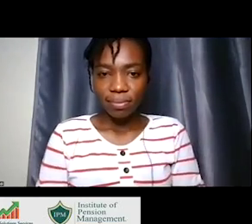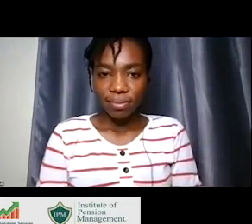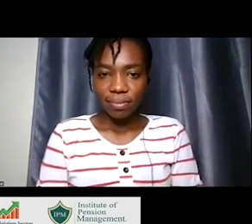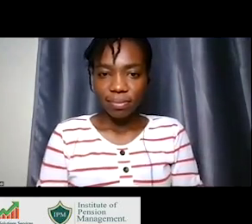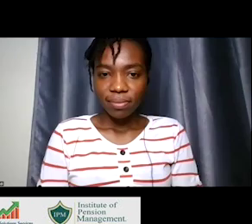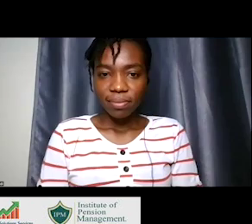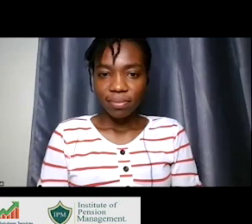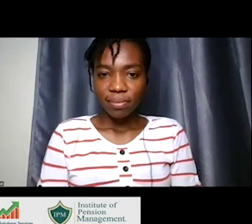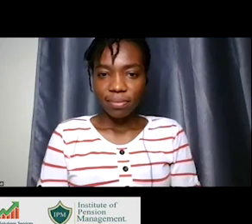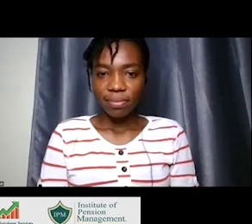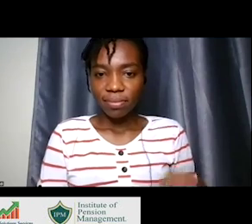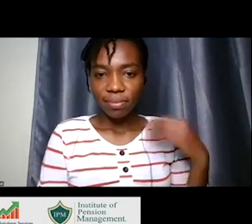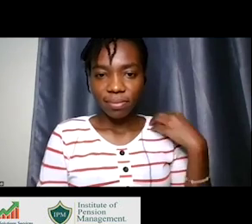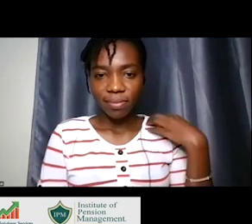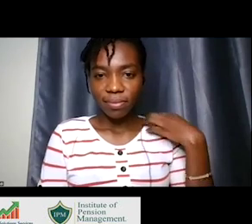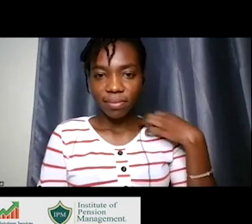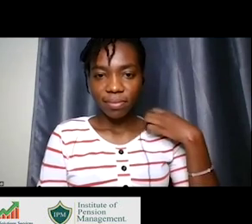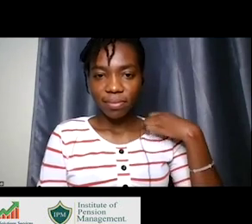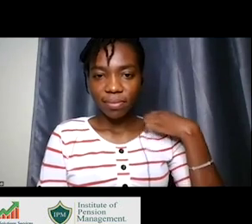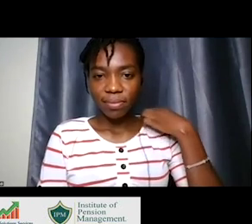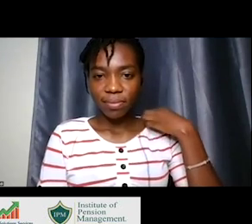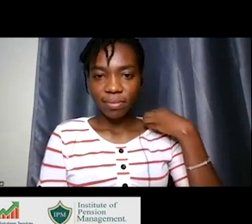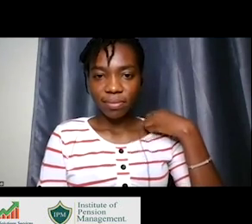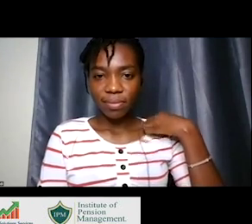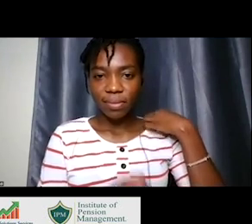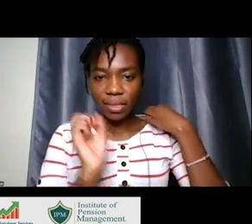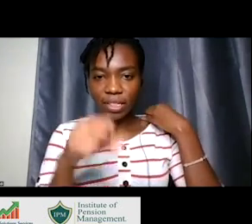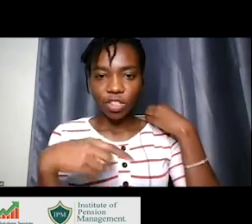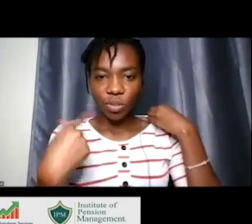Yes, keep them coming, keep the answers coming.